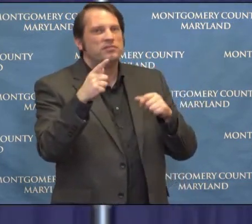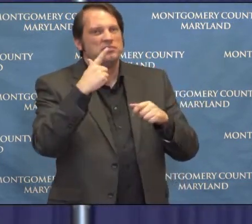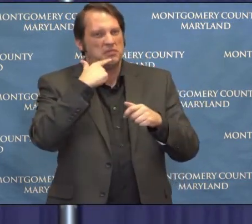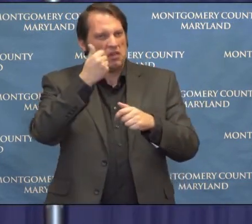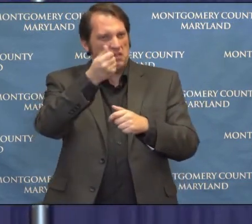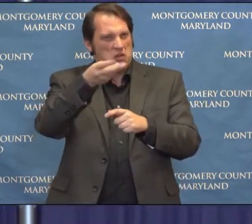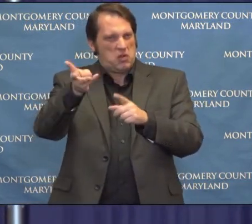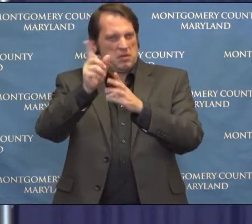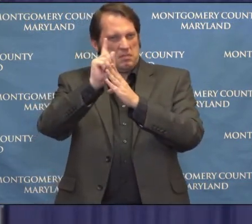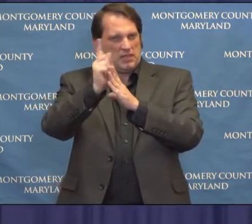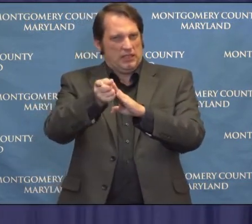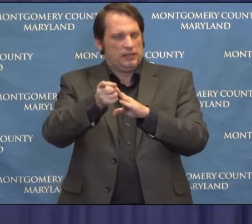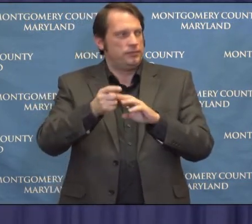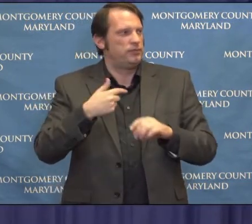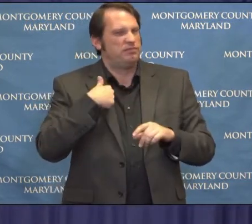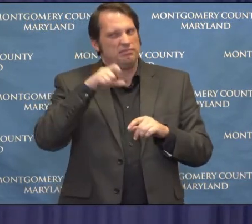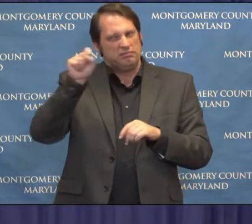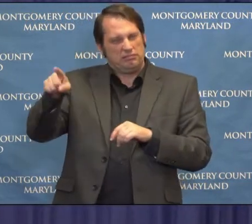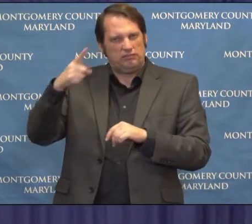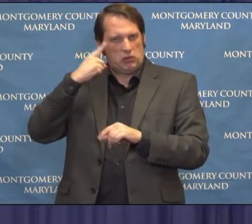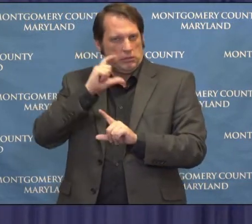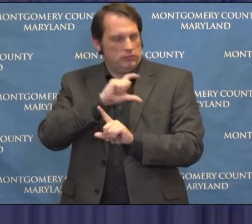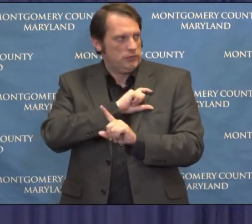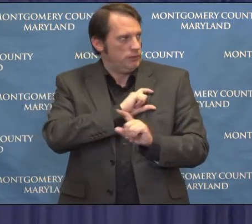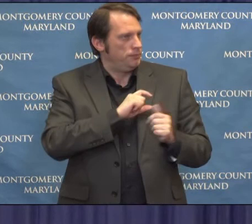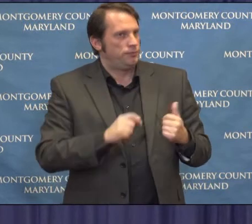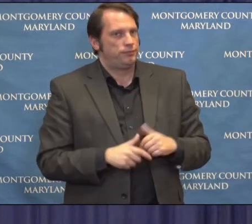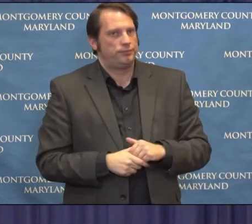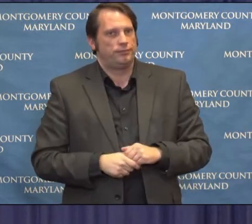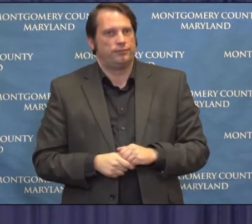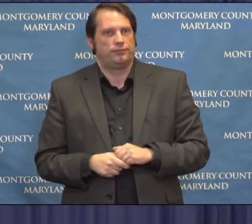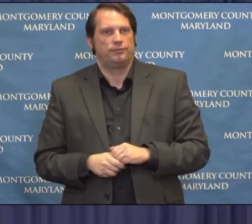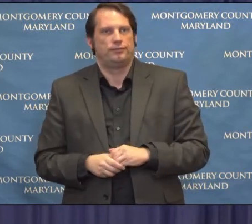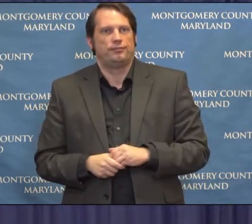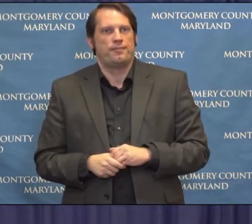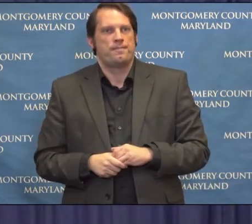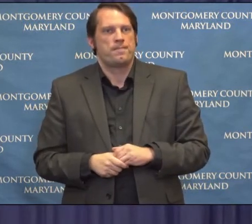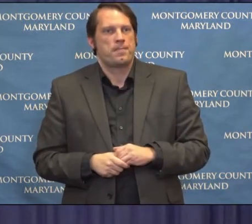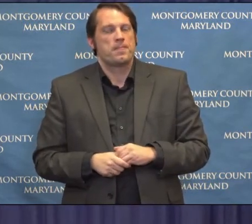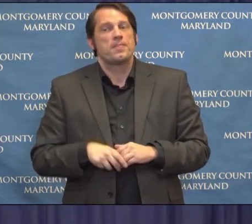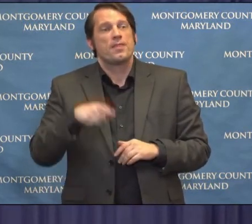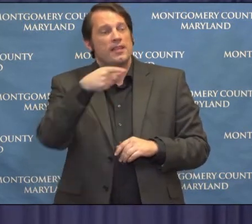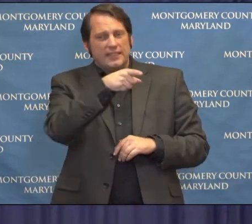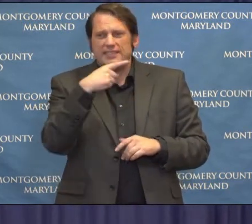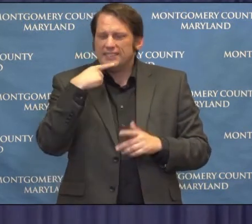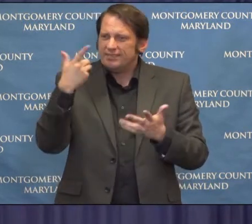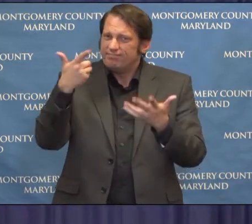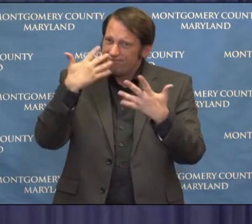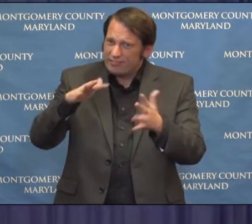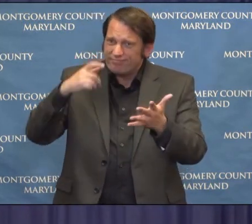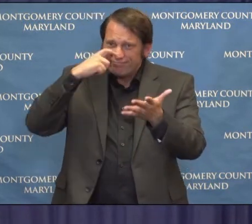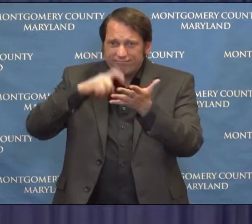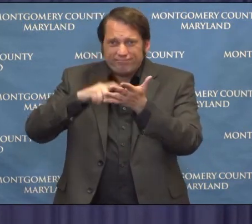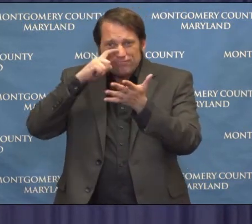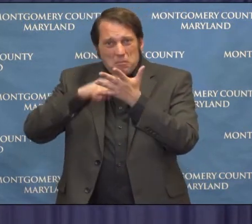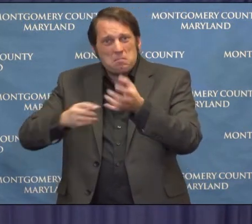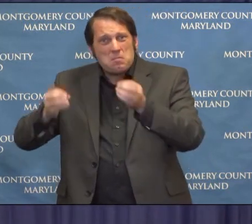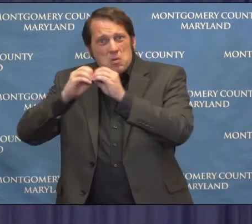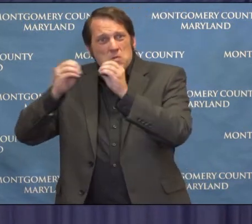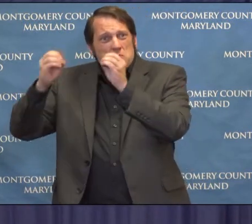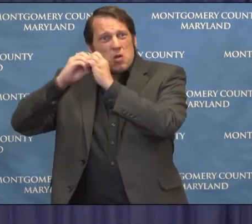Is crime down? Have you seen an uptick on domestic violence calls? Yes. So, yes, crime is